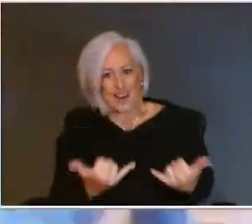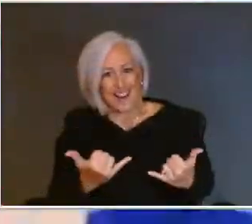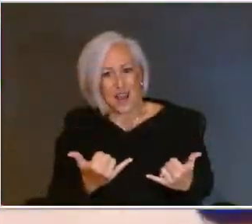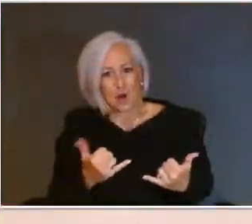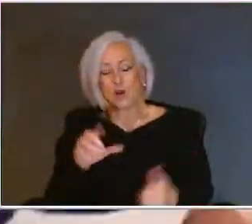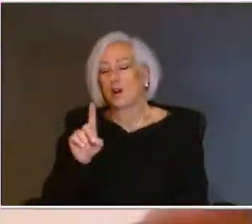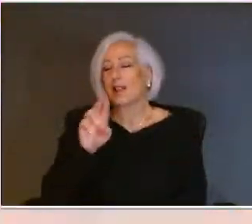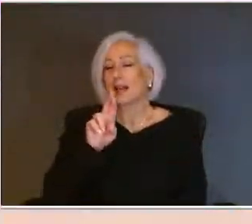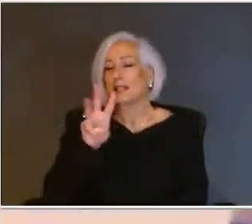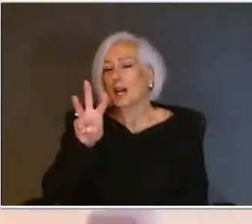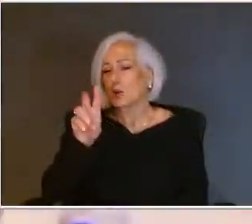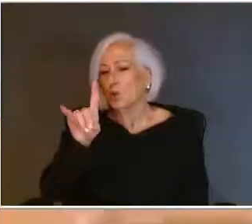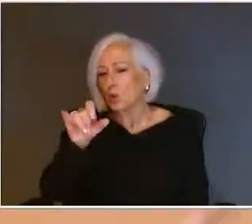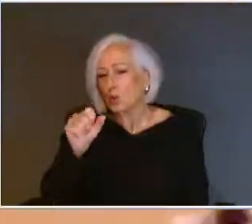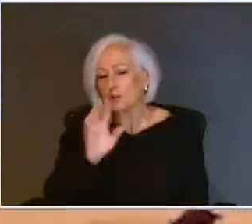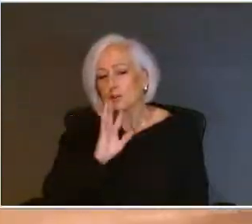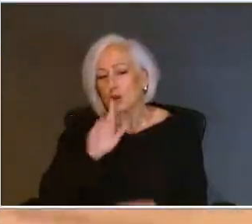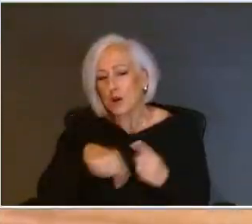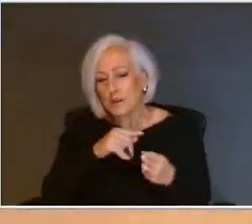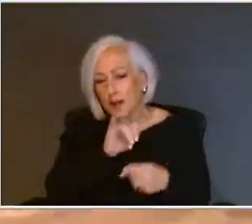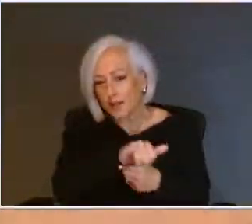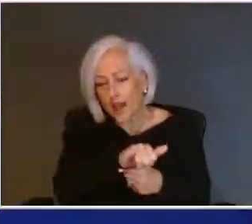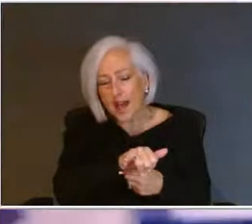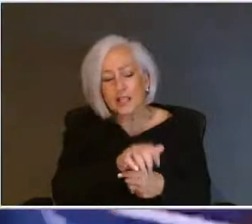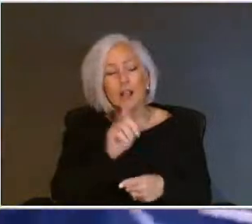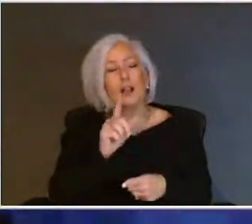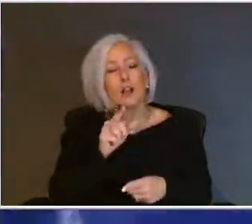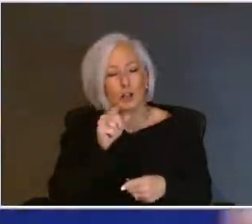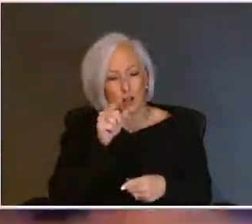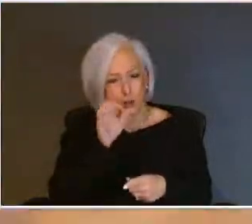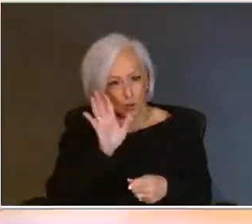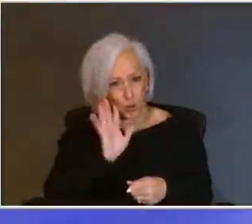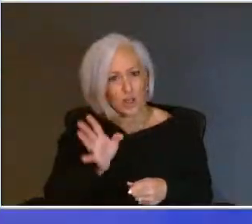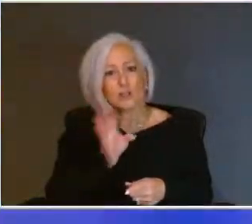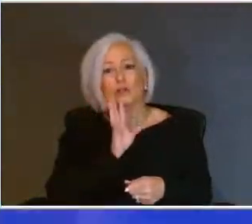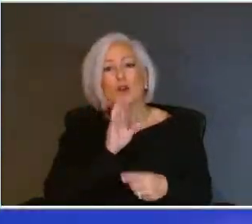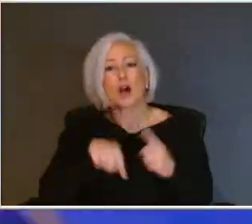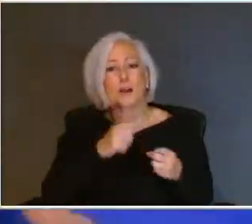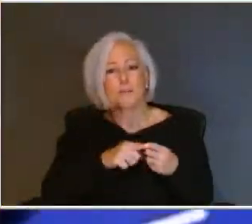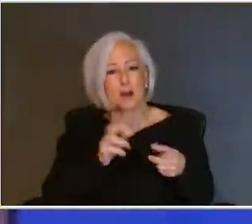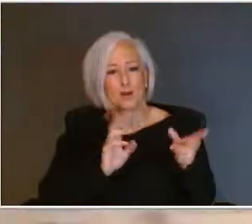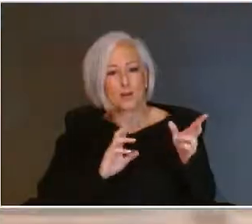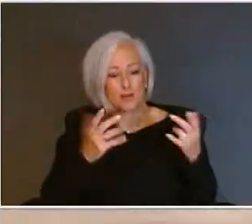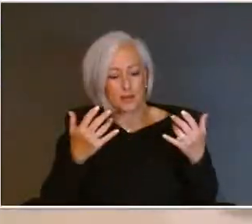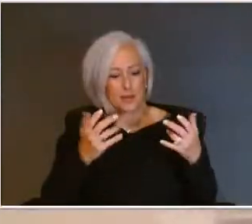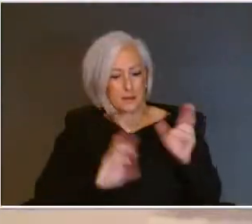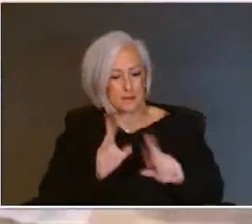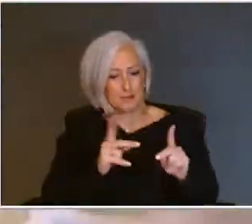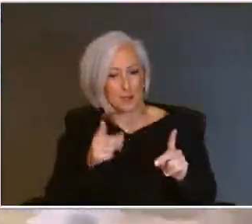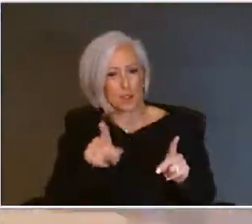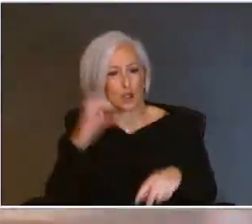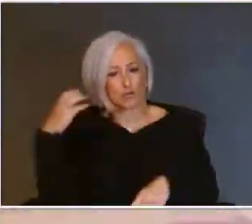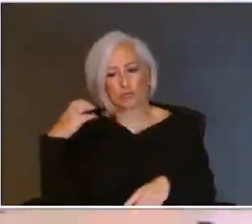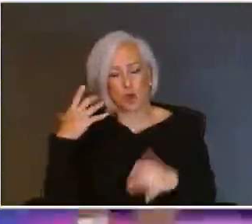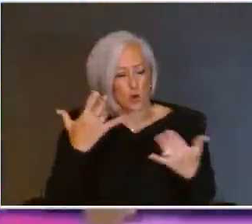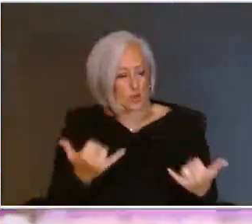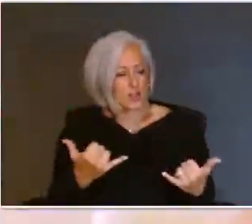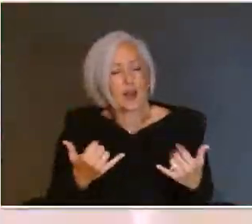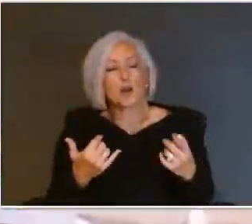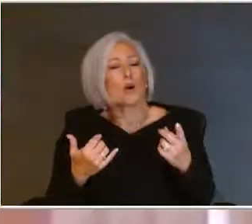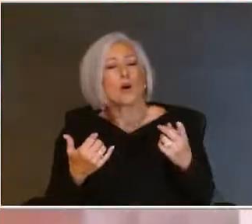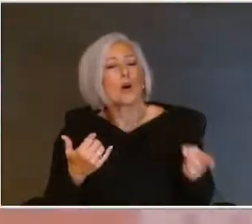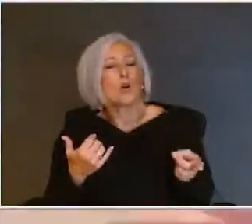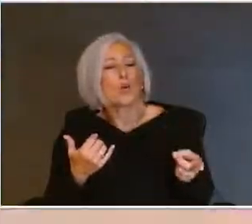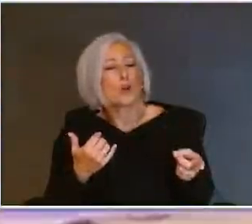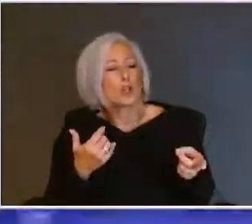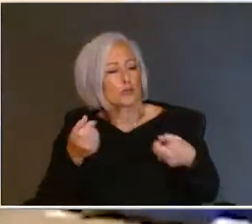mean, now that you hear, and I know we're going to talk more about the gals that you coach now, but what do you wish you would have known, and were you dealing with some of those same issues?